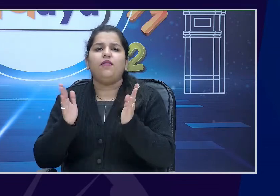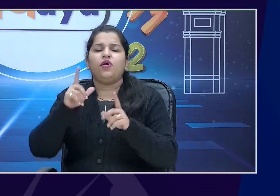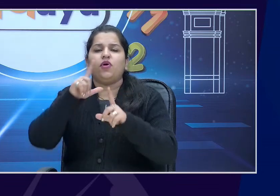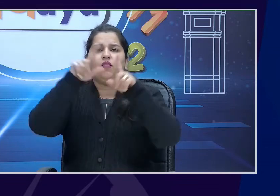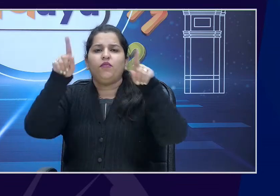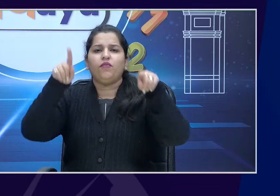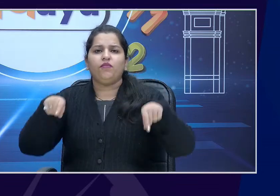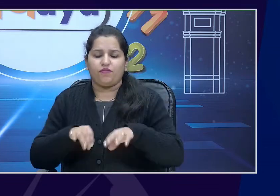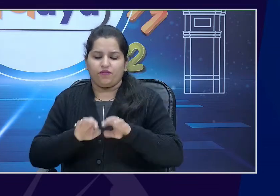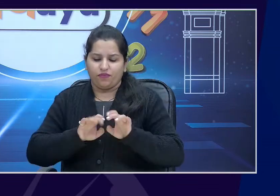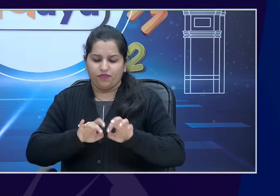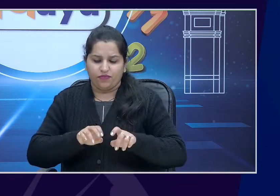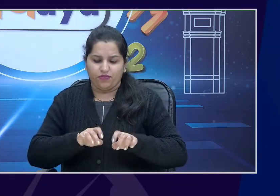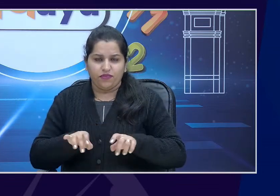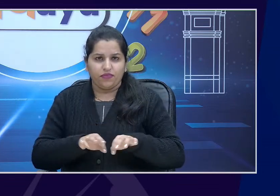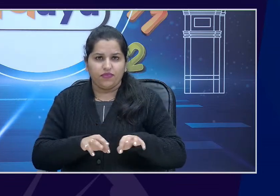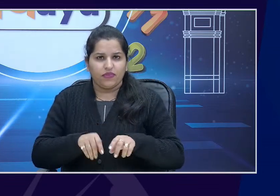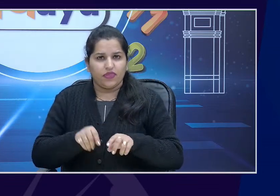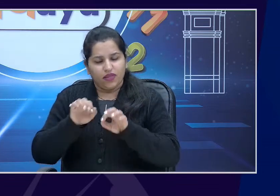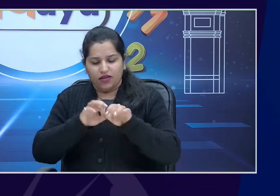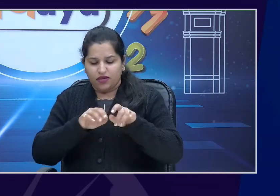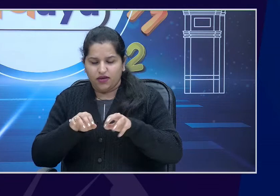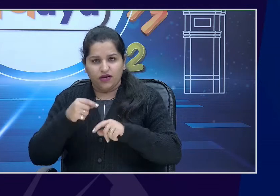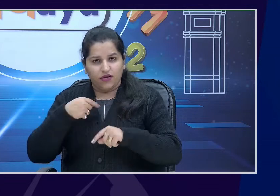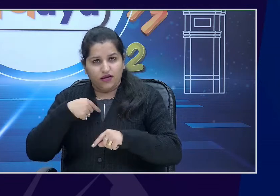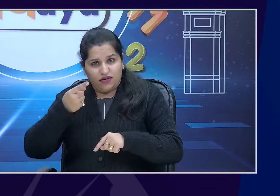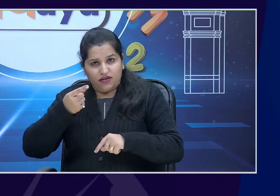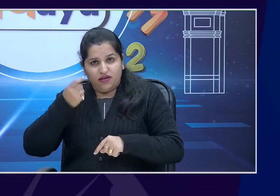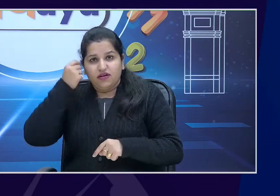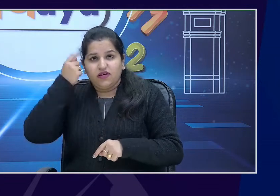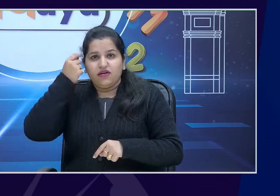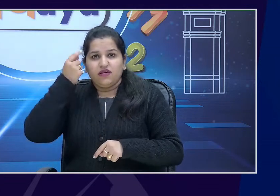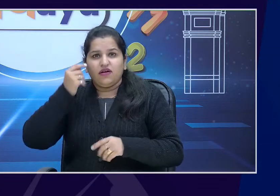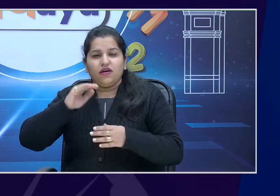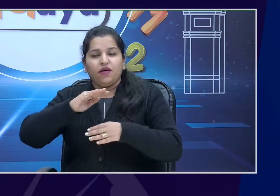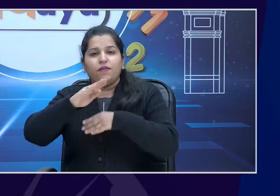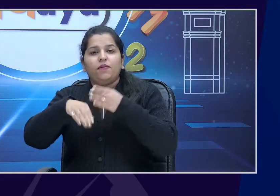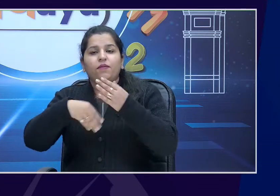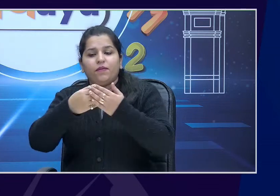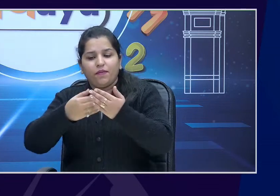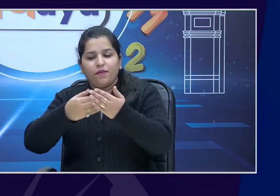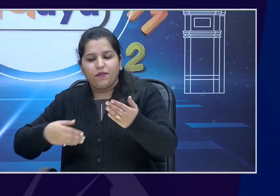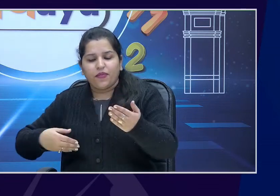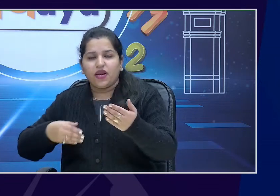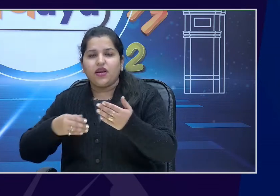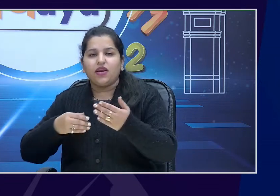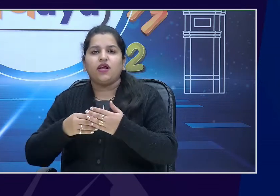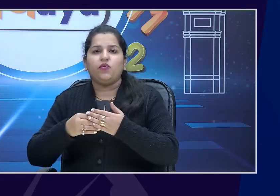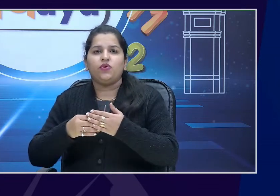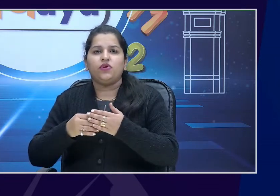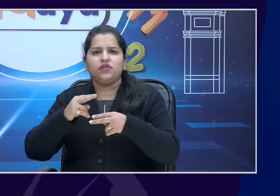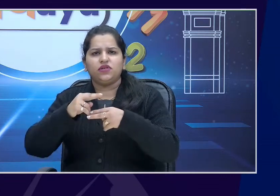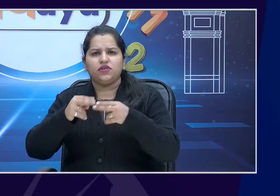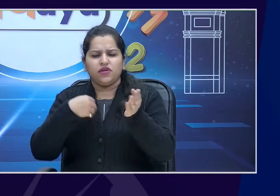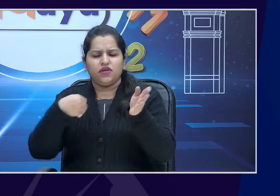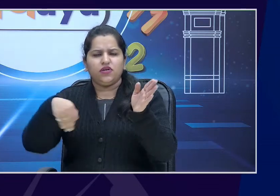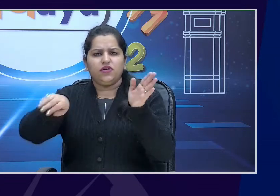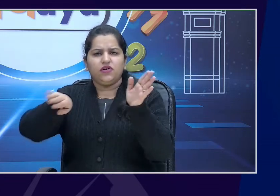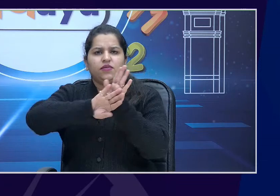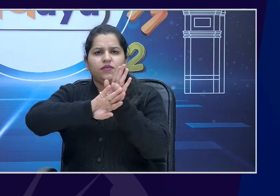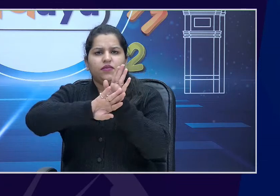a head pointer, they can type it and then they can take a printout of it, they type or draw